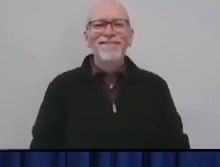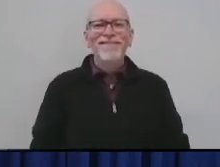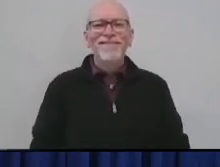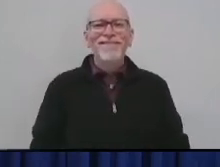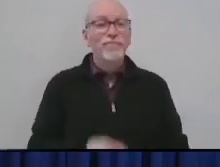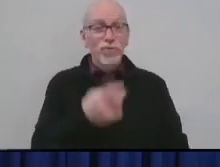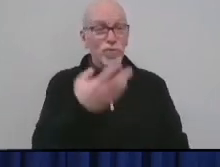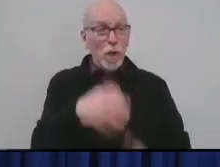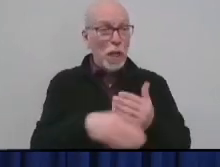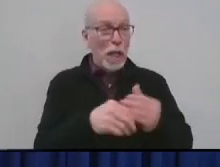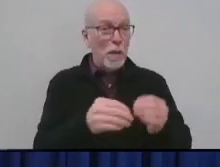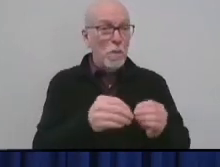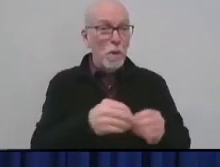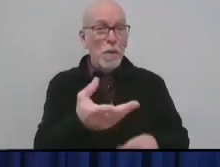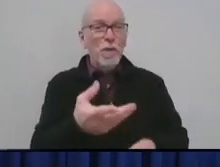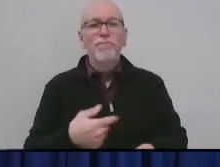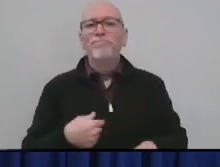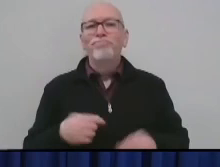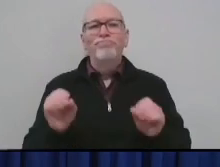up.